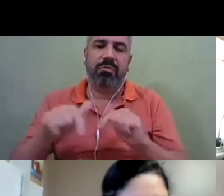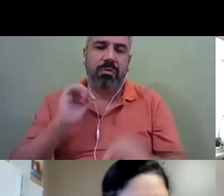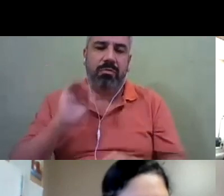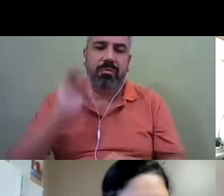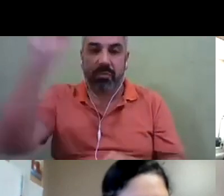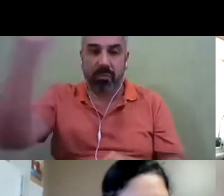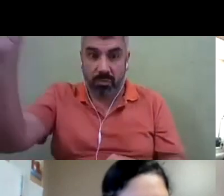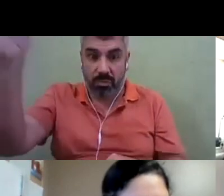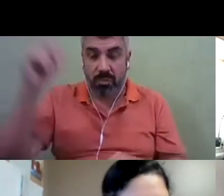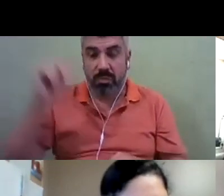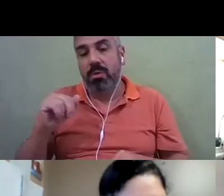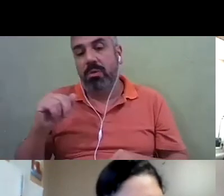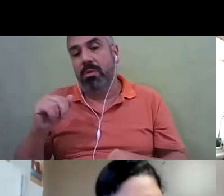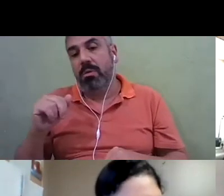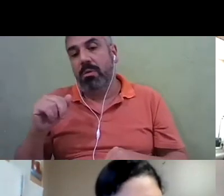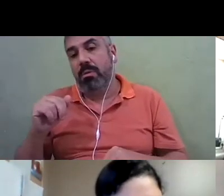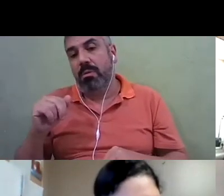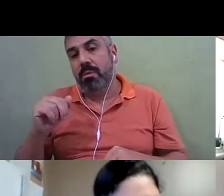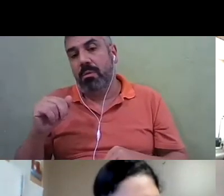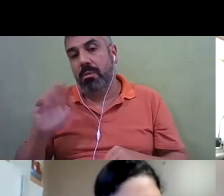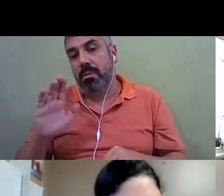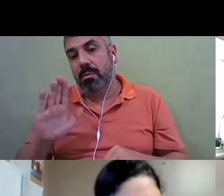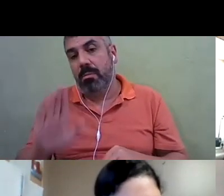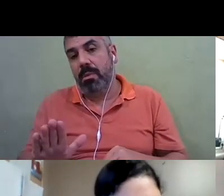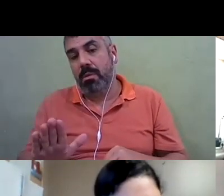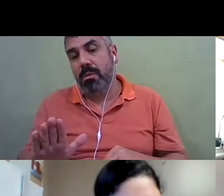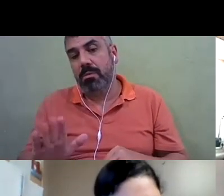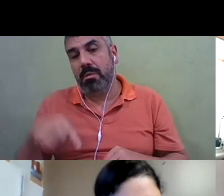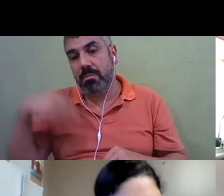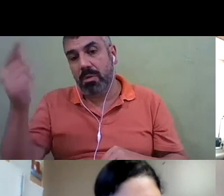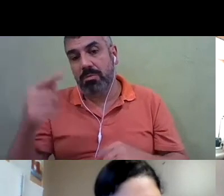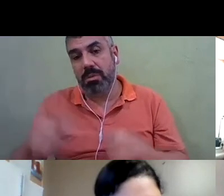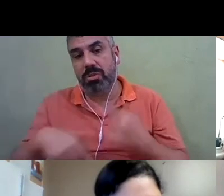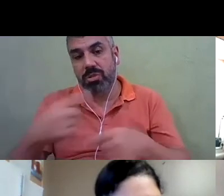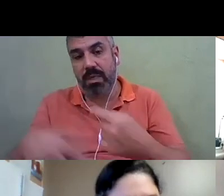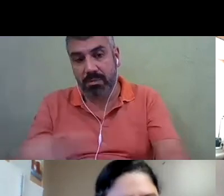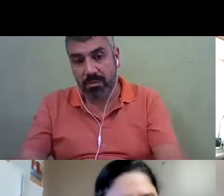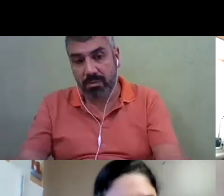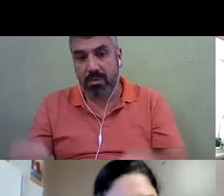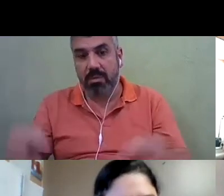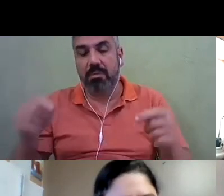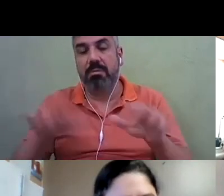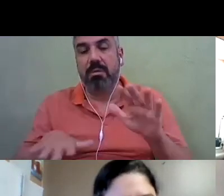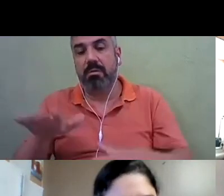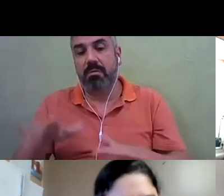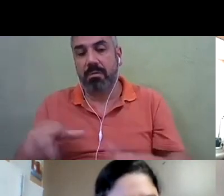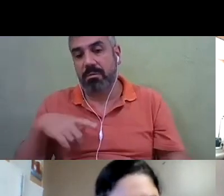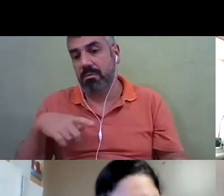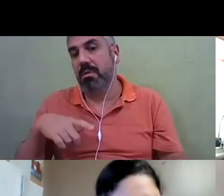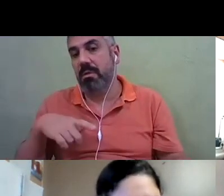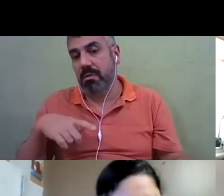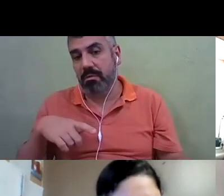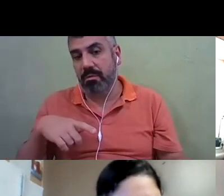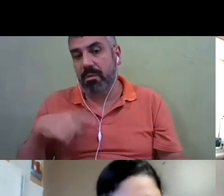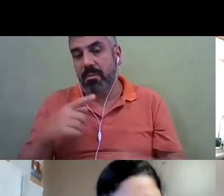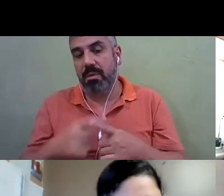Russia was before that. Maybe the next generation will see Brazil as the center of chat. This is possible because it's